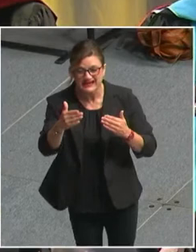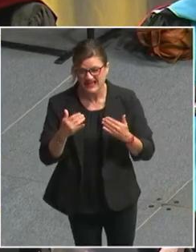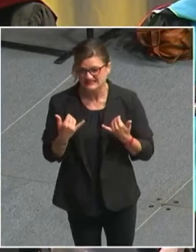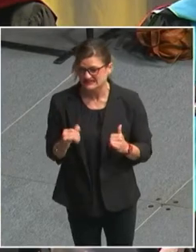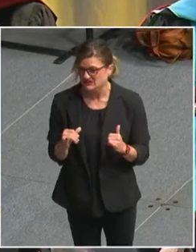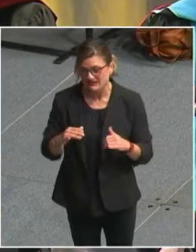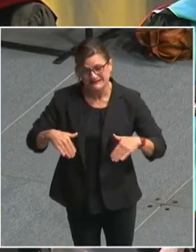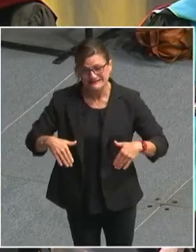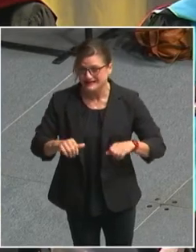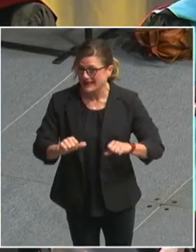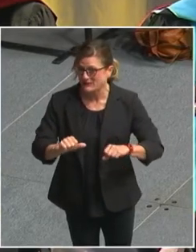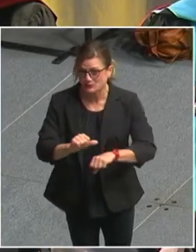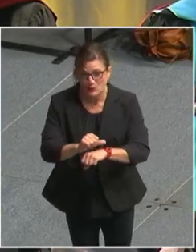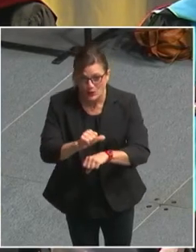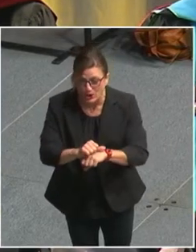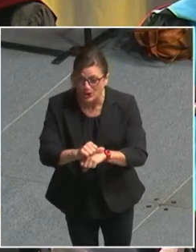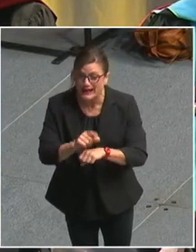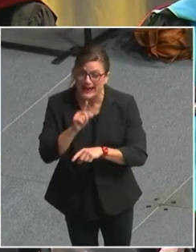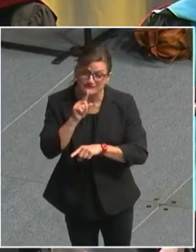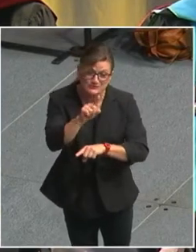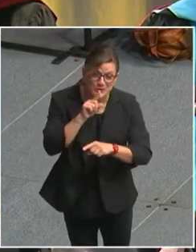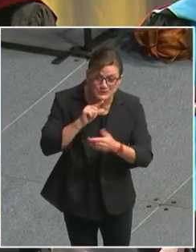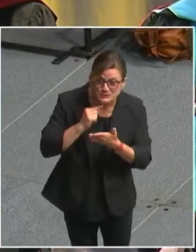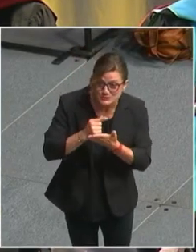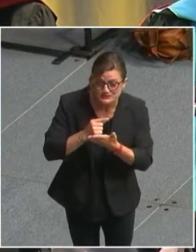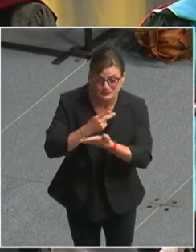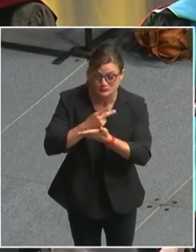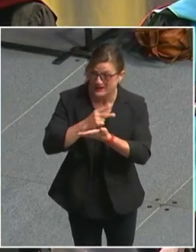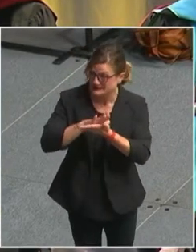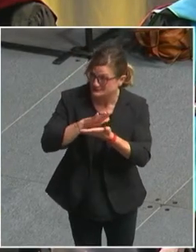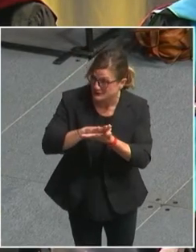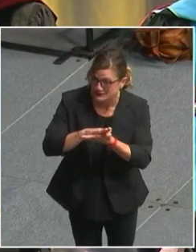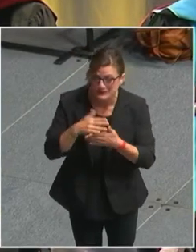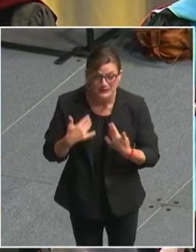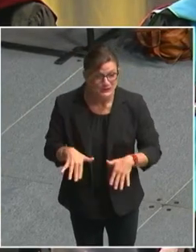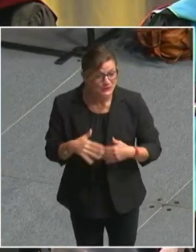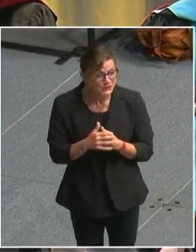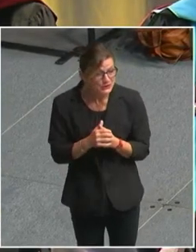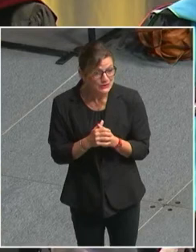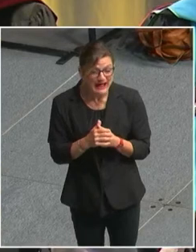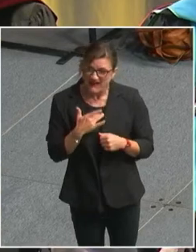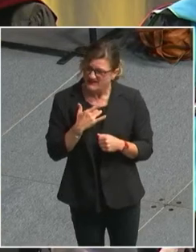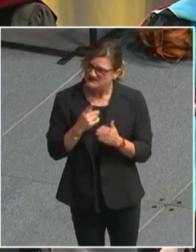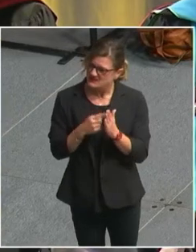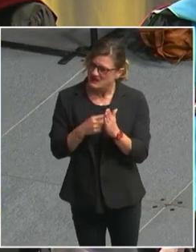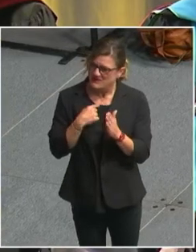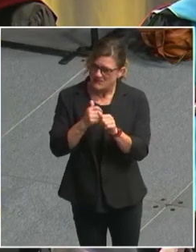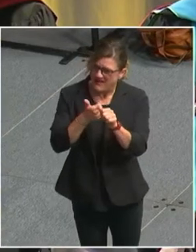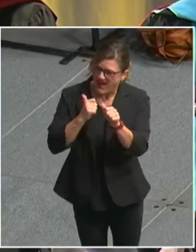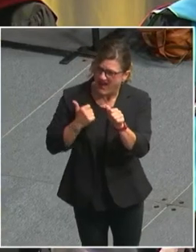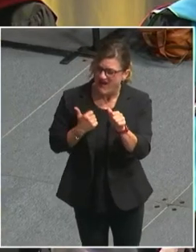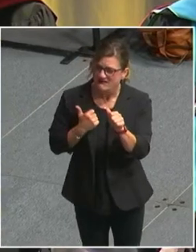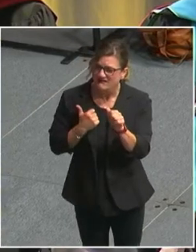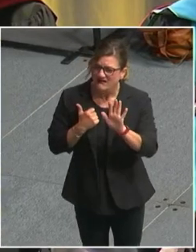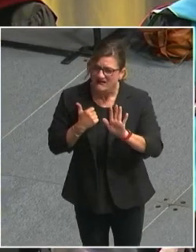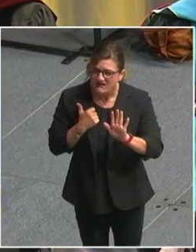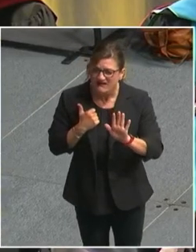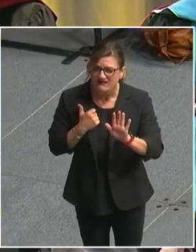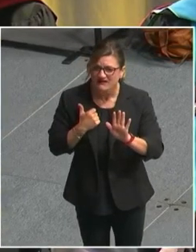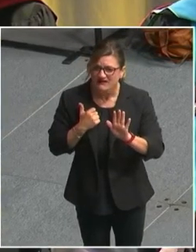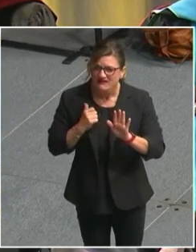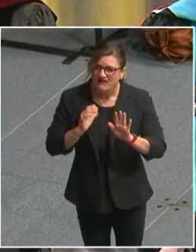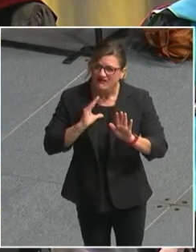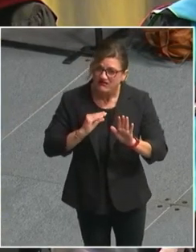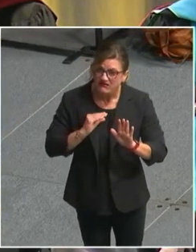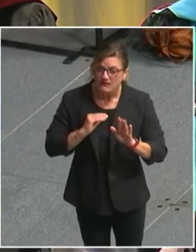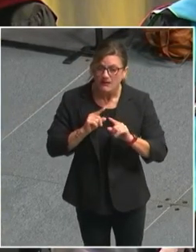not graduating law school, and I feel like I am so far behind. But then, I look